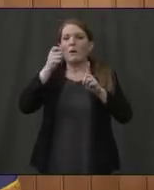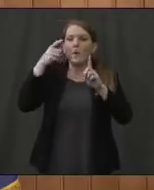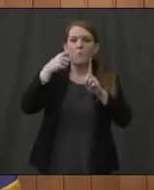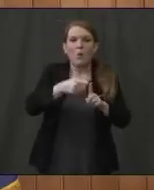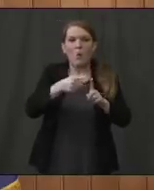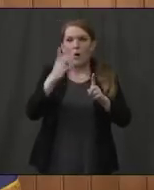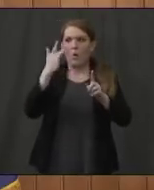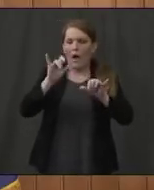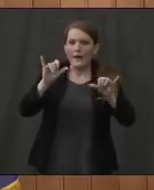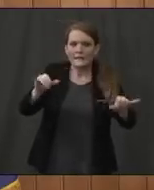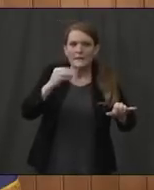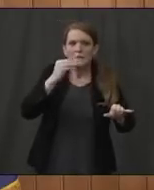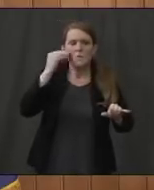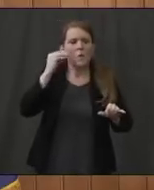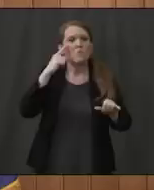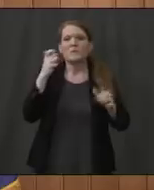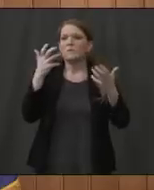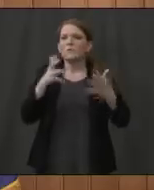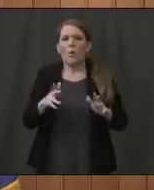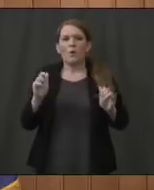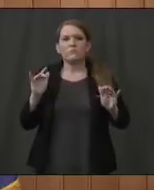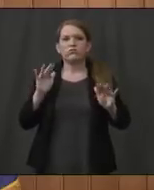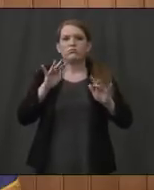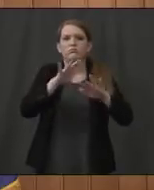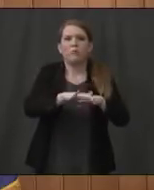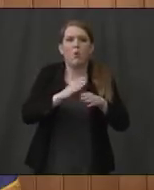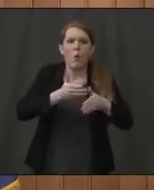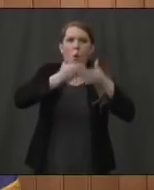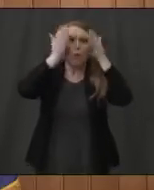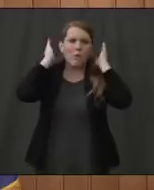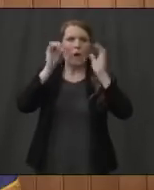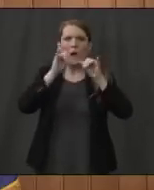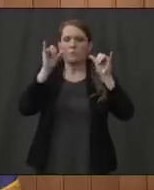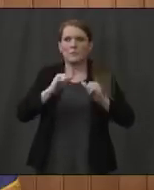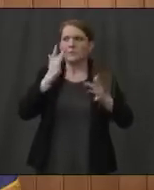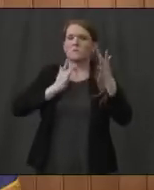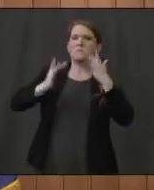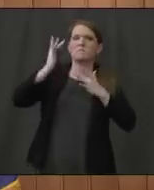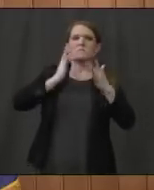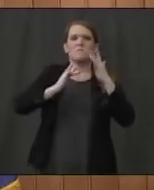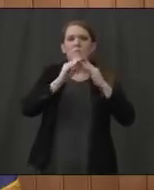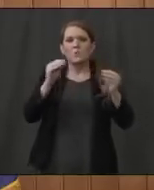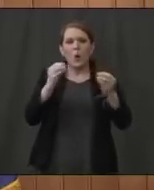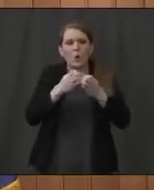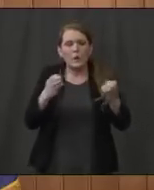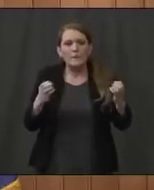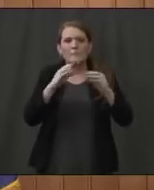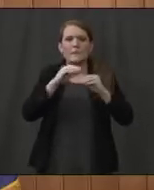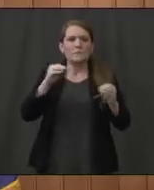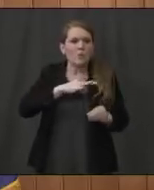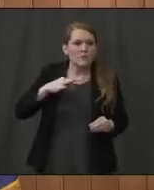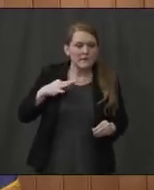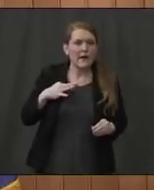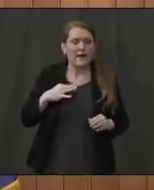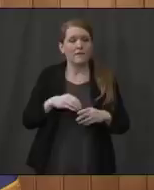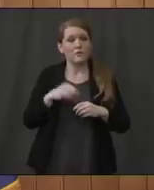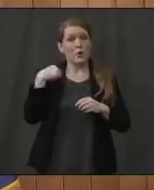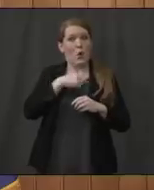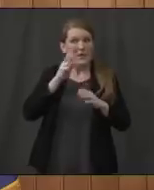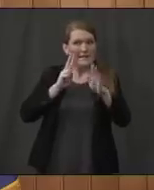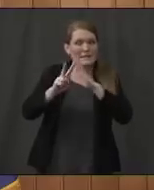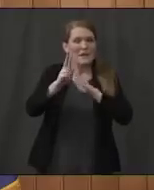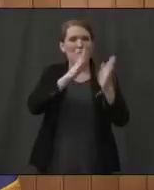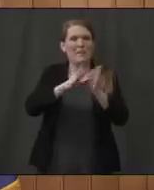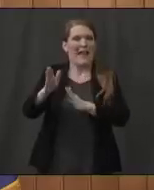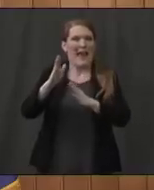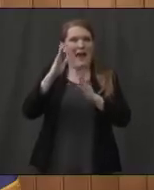the system. So we plan for the worst. So the hospitals are being very creative. They've already increased their